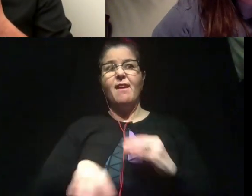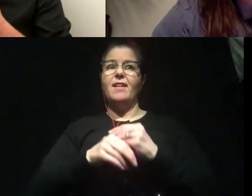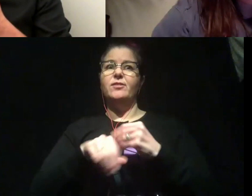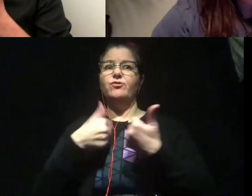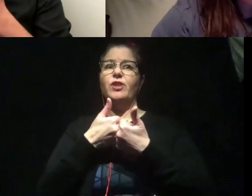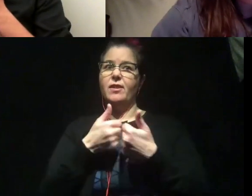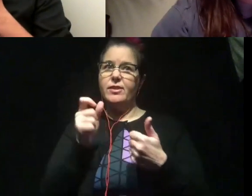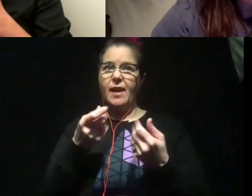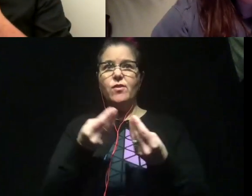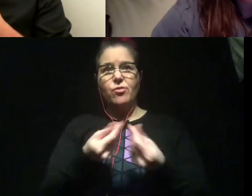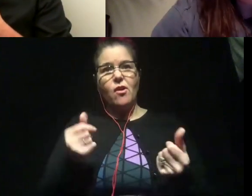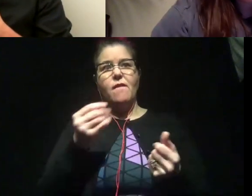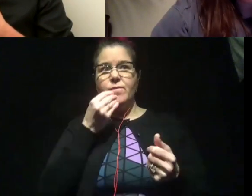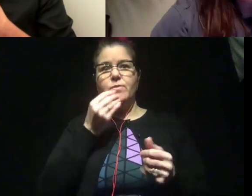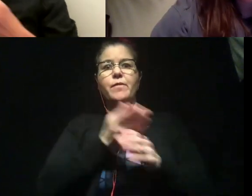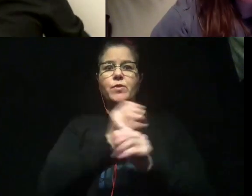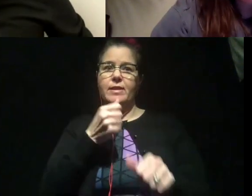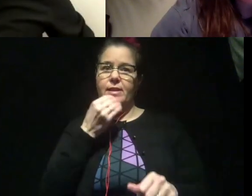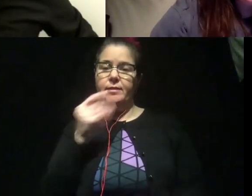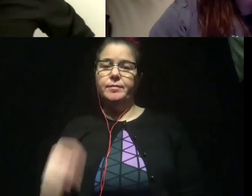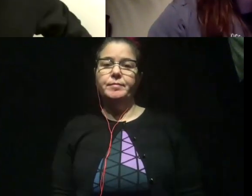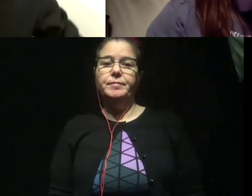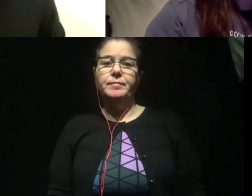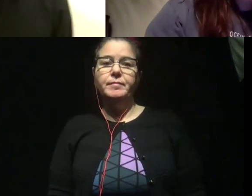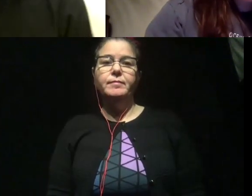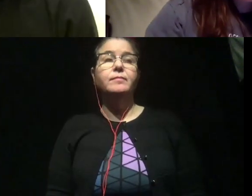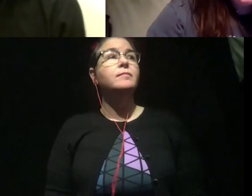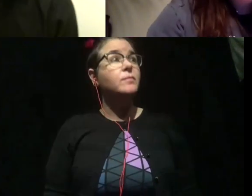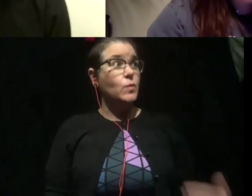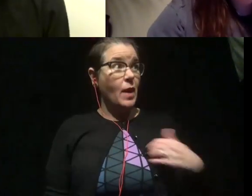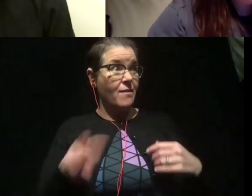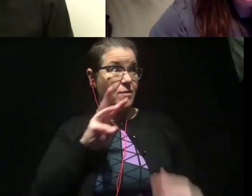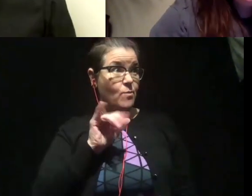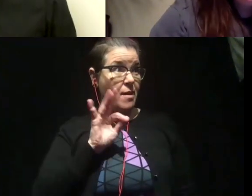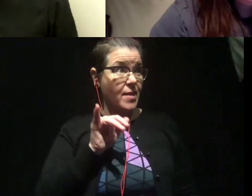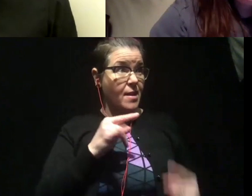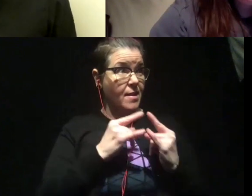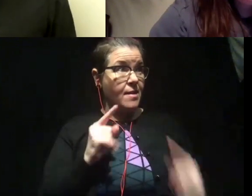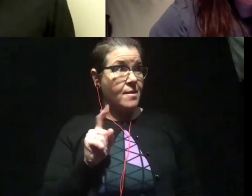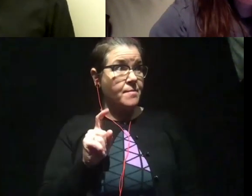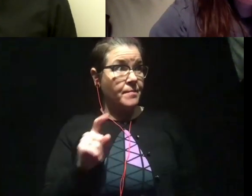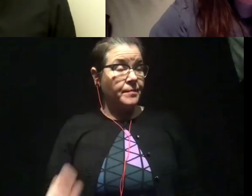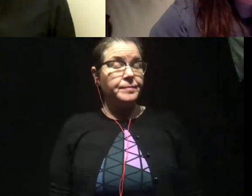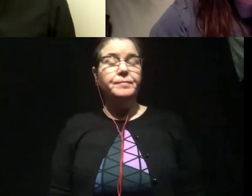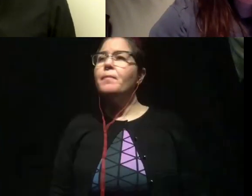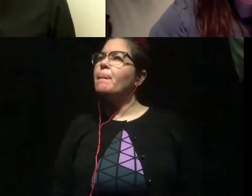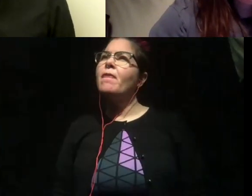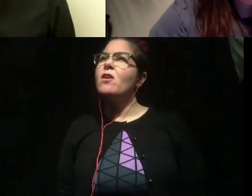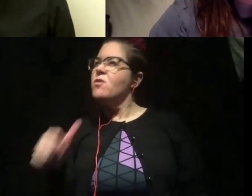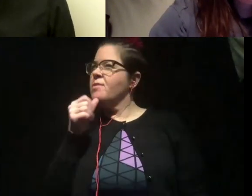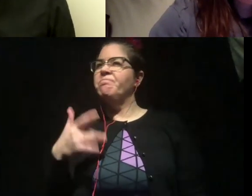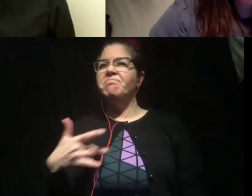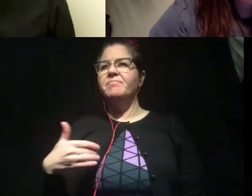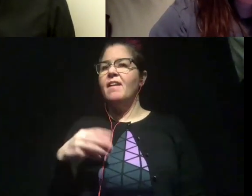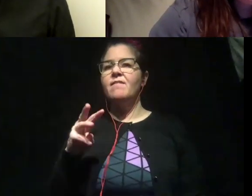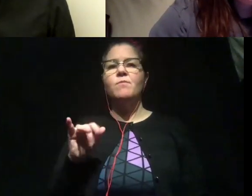having to thaw out our food before we can eat it. Do you have Wi-Fi at camp? We don't tend to have Wi-Fi at